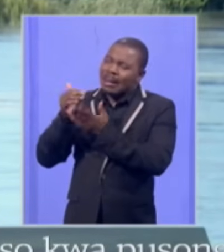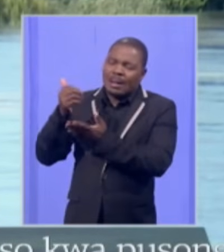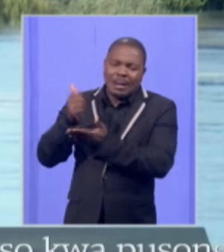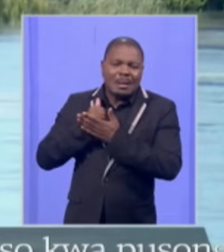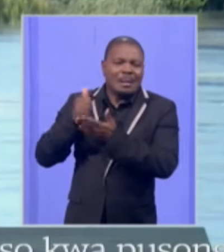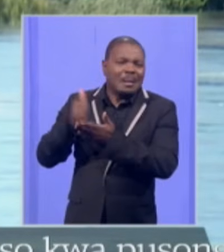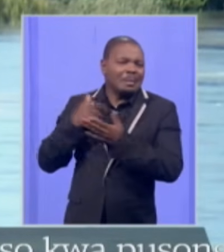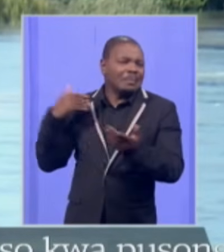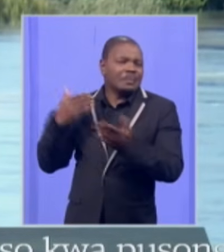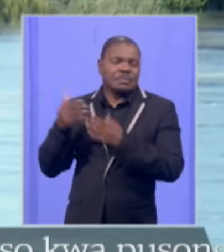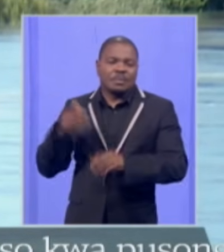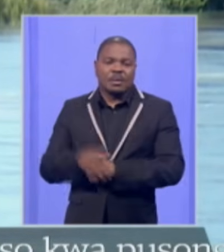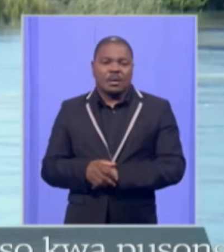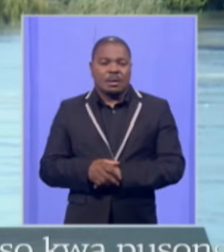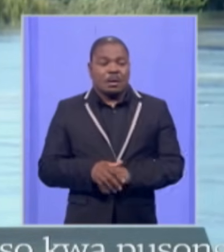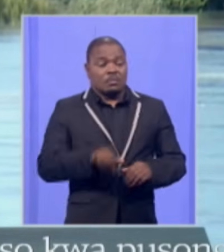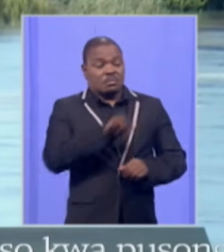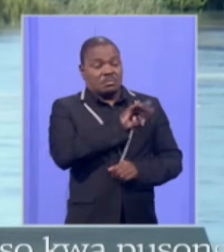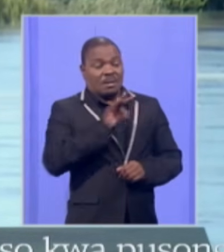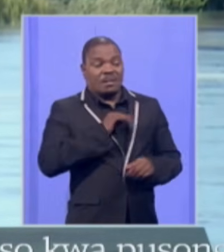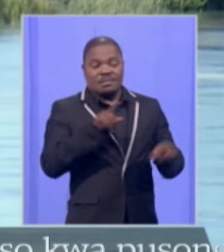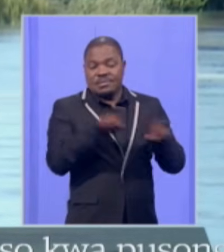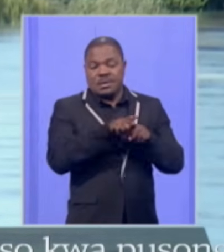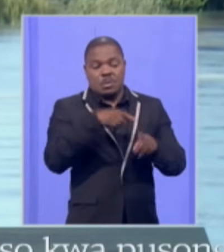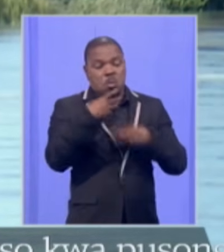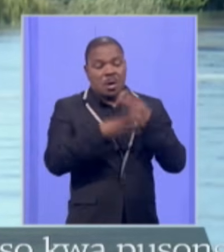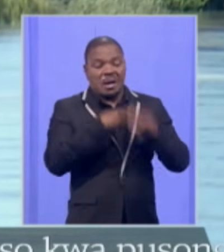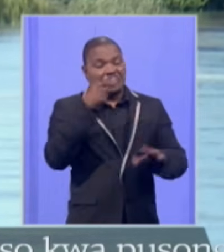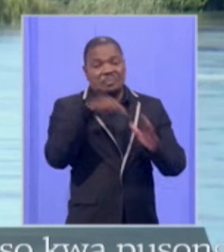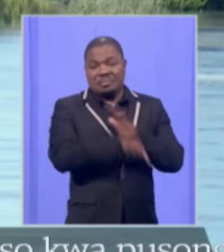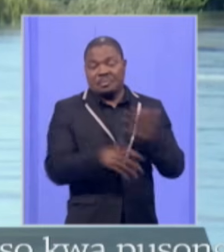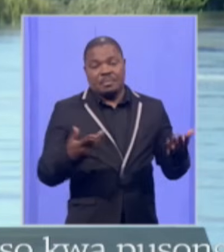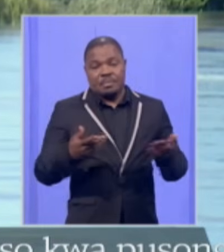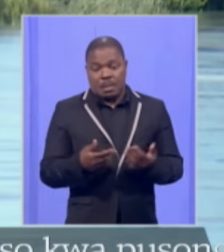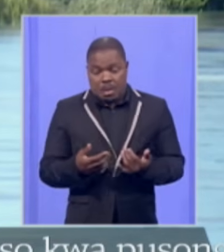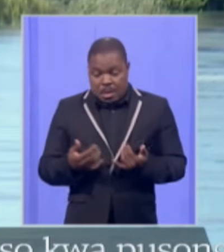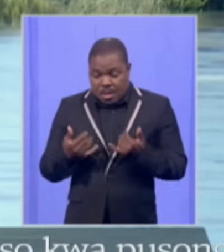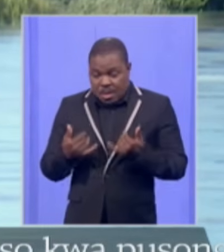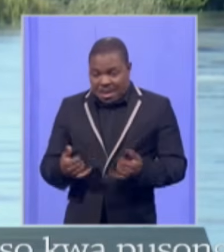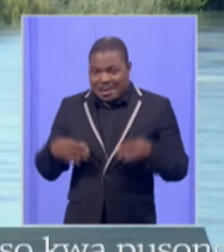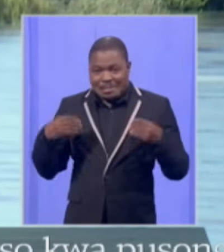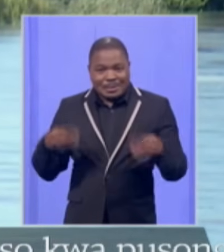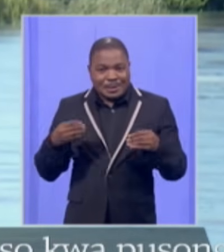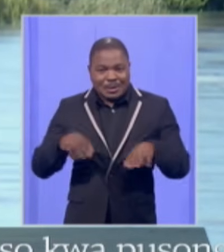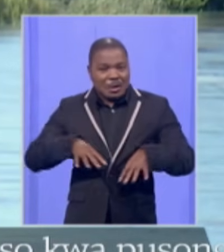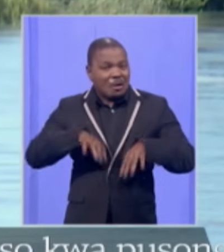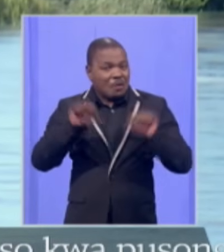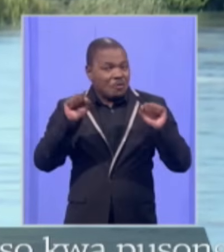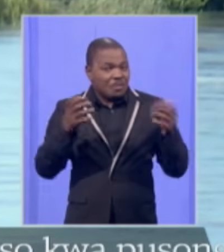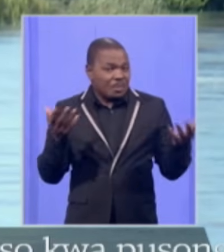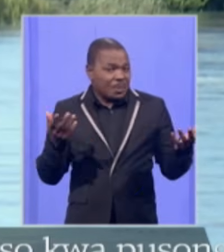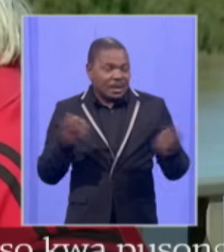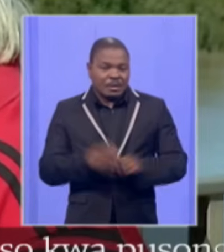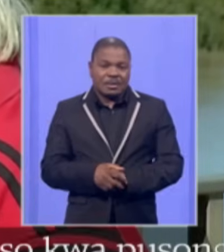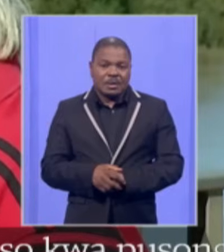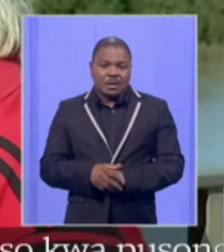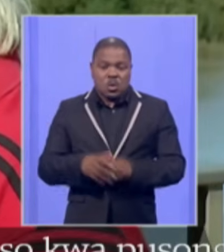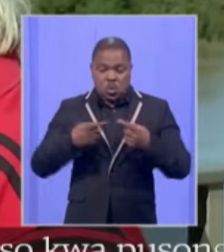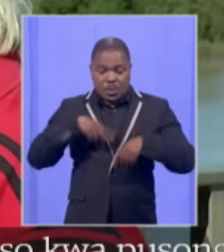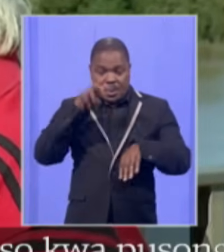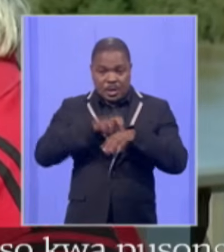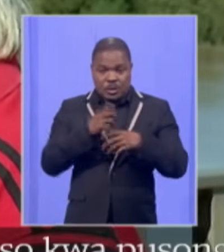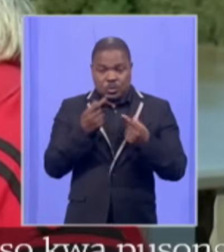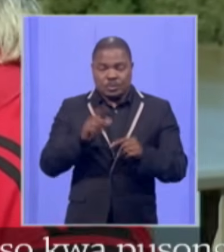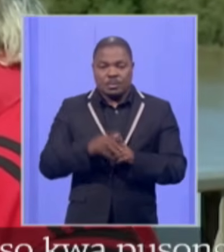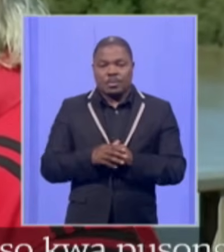Kabagare badiri le bone ba tla latlhegelwa ke ditiro. We're all out of business at this stage. And all we need to do is, and